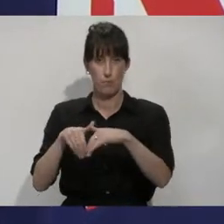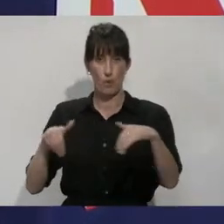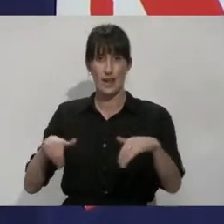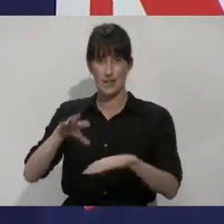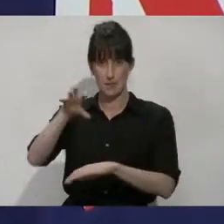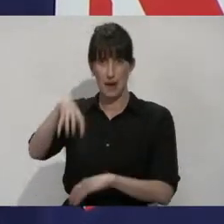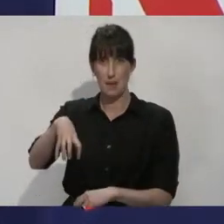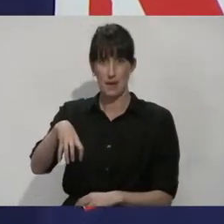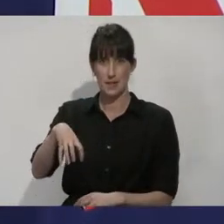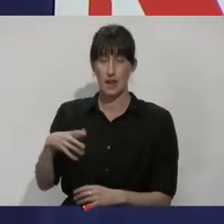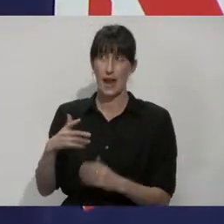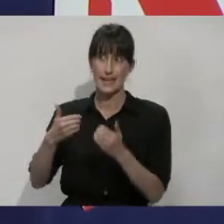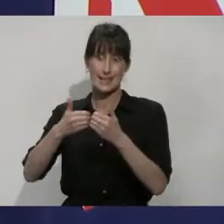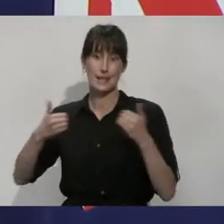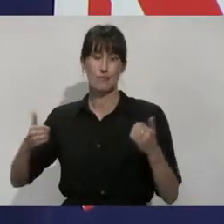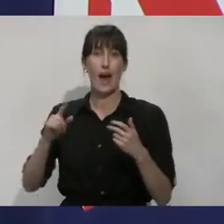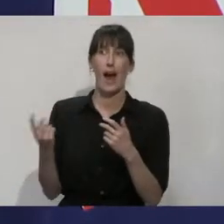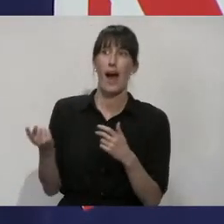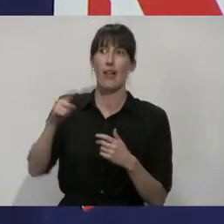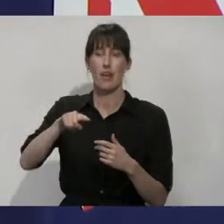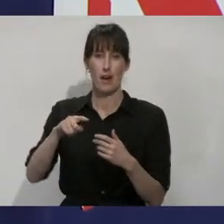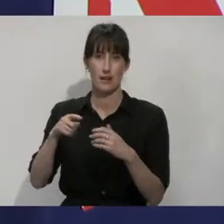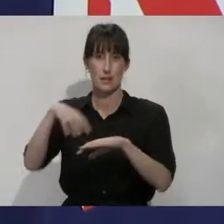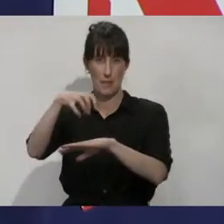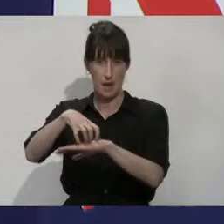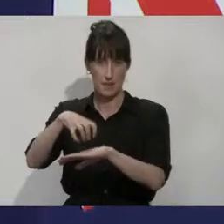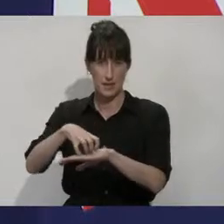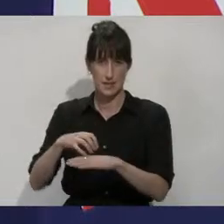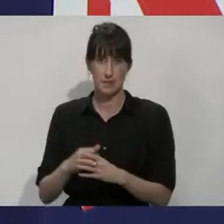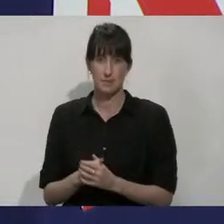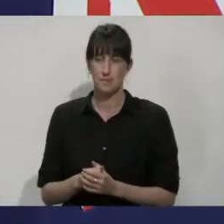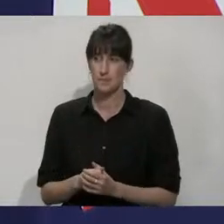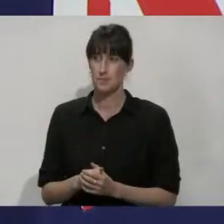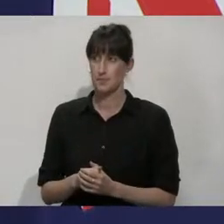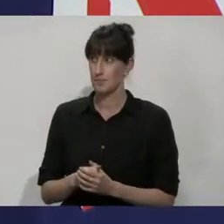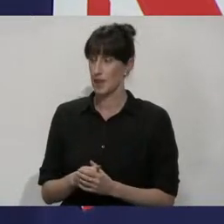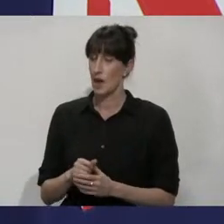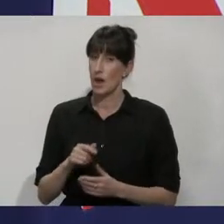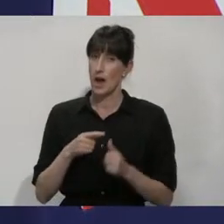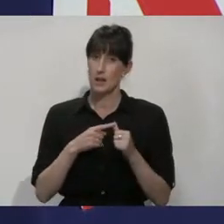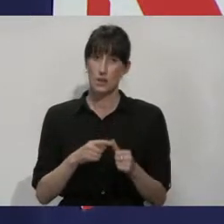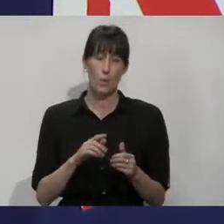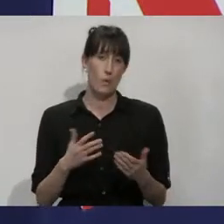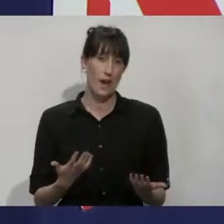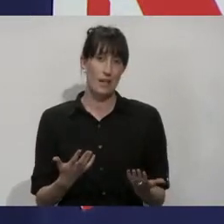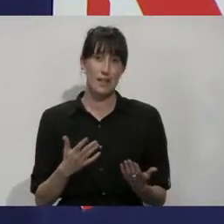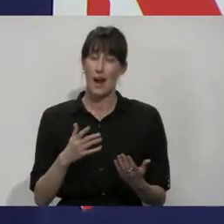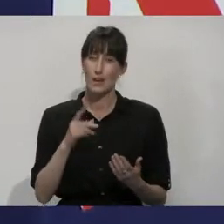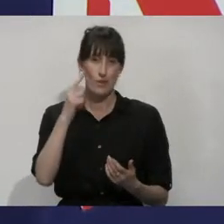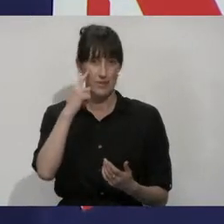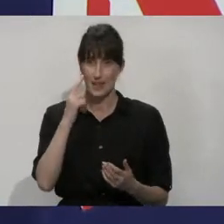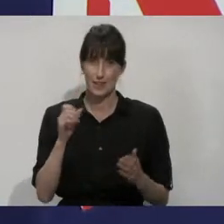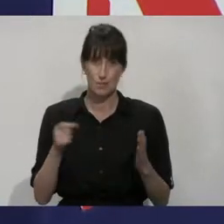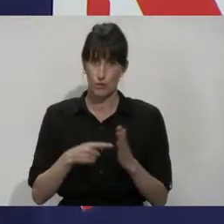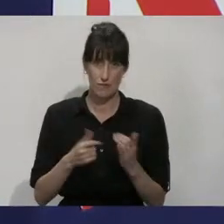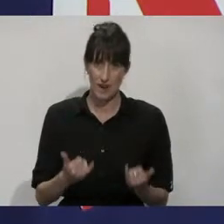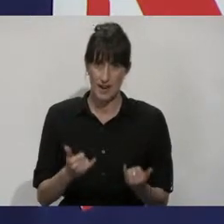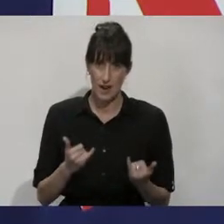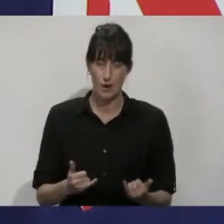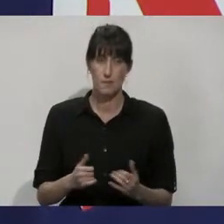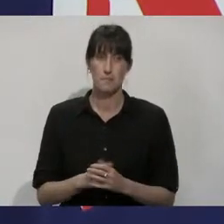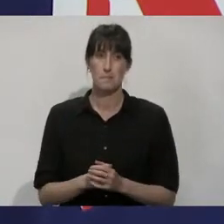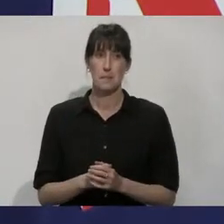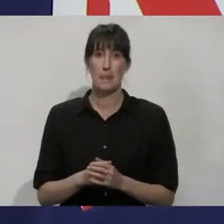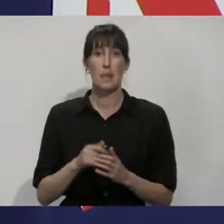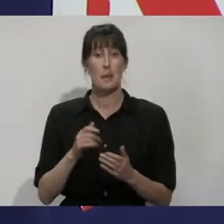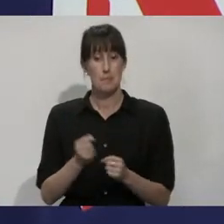here. What's important is that we get the right people in the right place focused on doing the job. A big restructuring exercise whilst